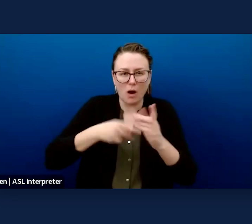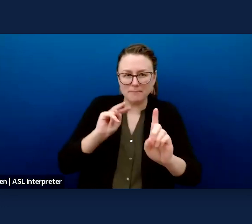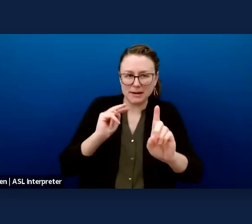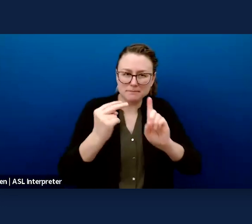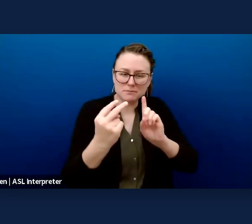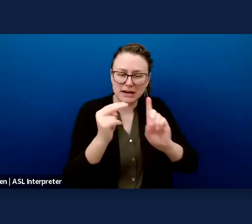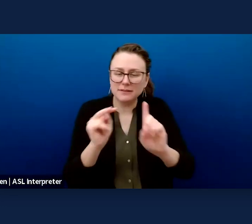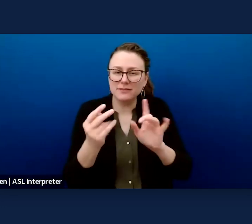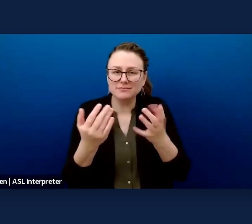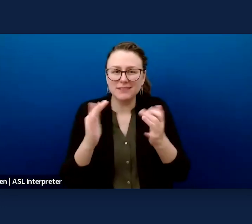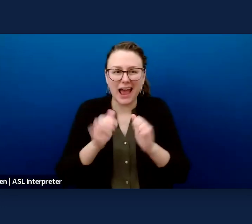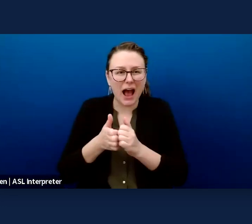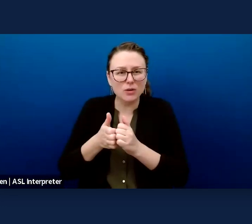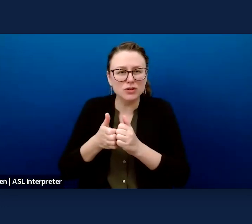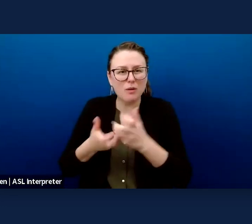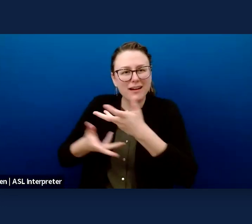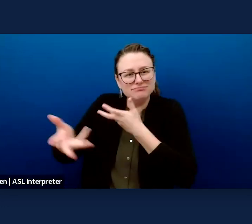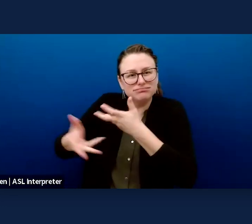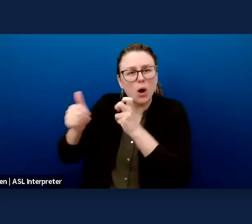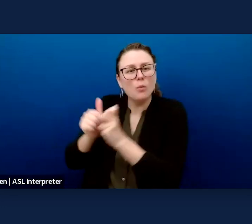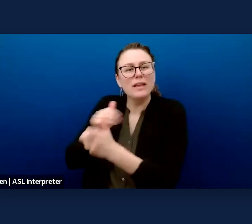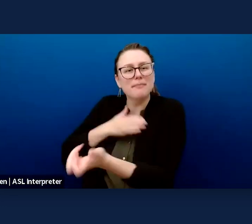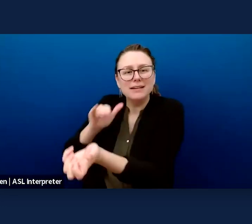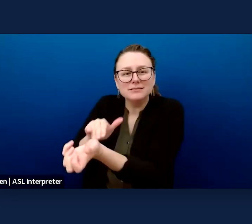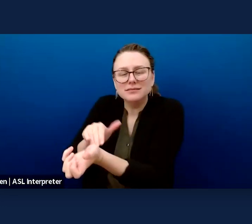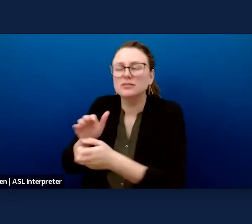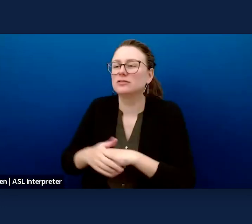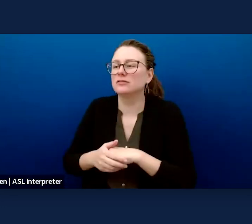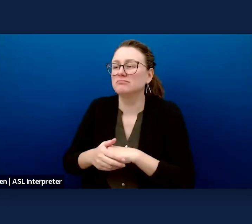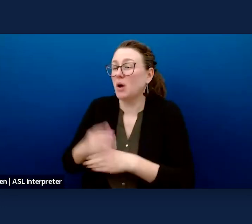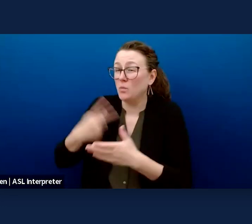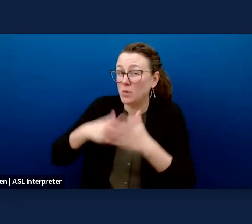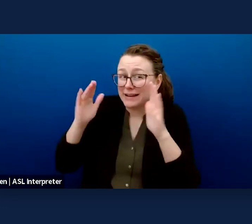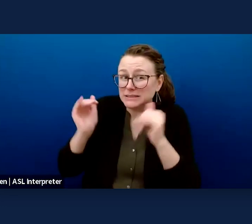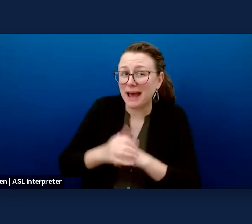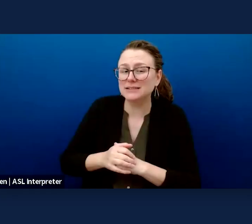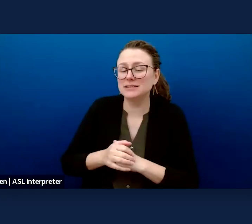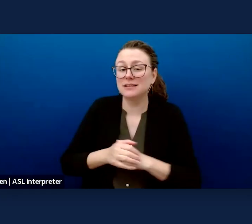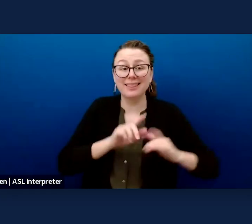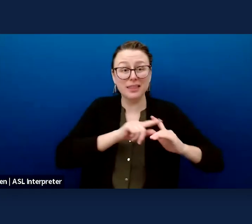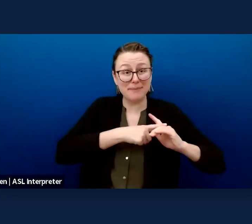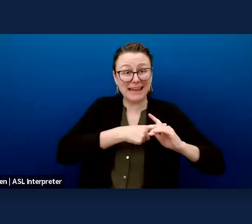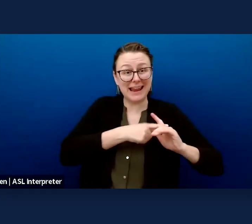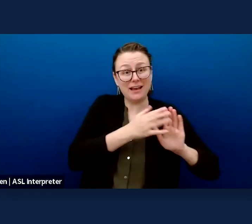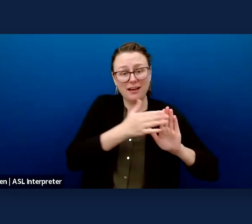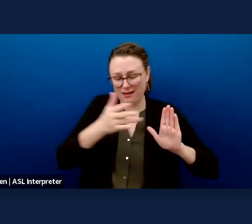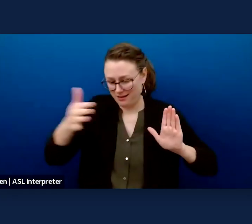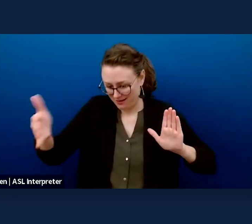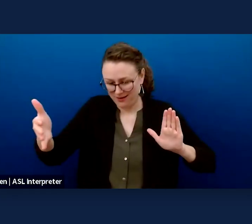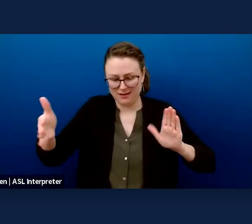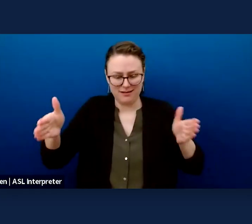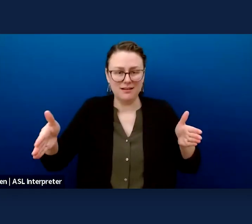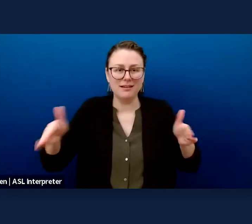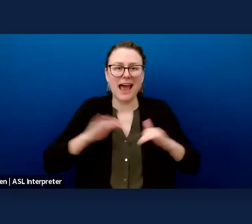how to communicate with the physician, what to expect initially, and how things change. I think often